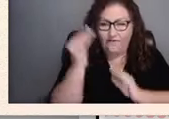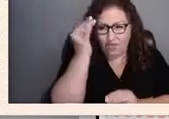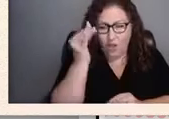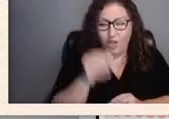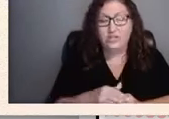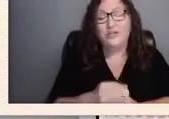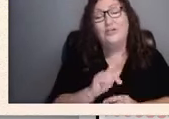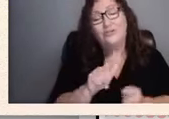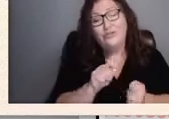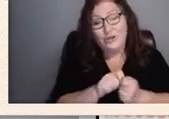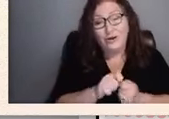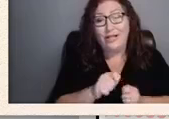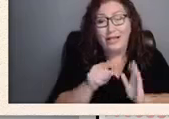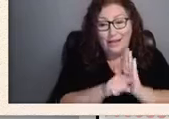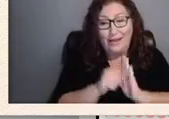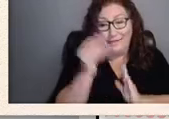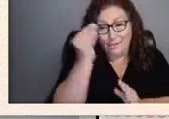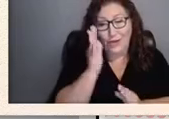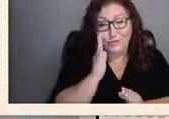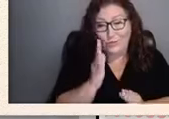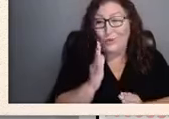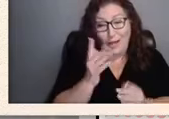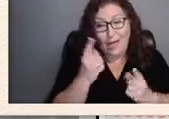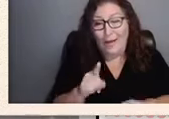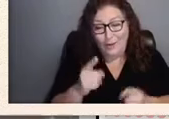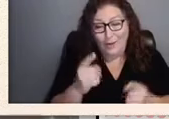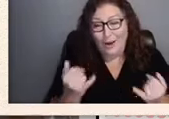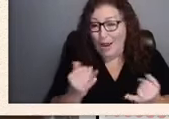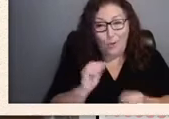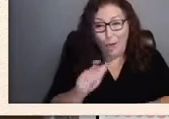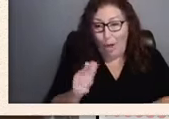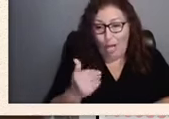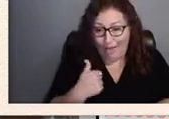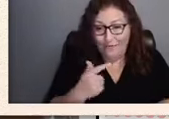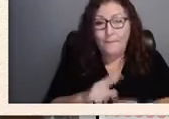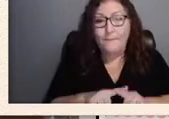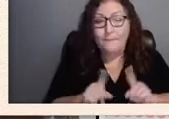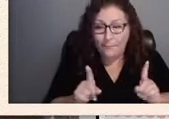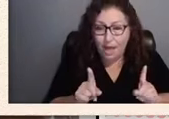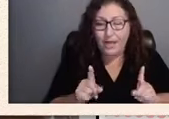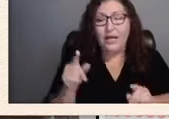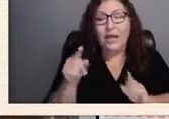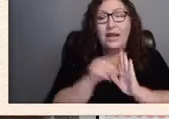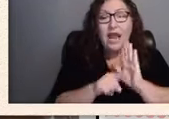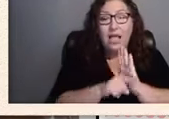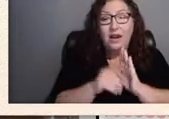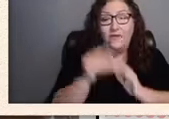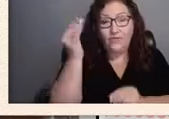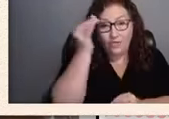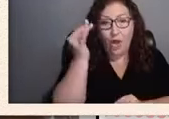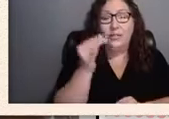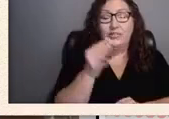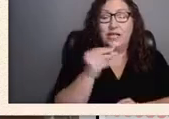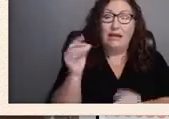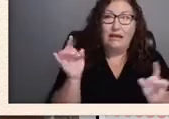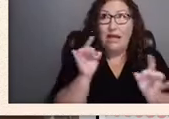inevitable right now. We all have them. However, negative thoughts that are catastrophic in nature, that are make a